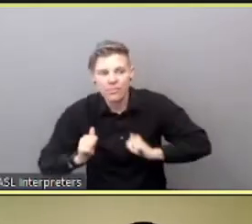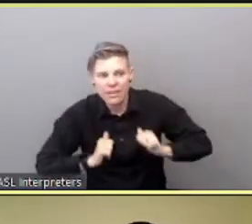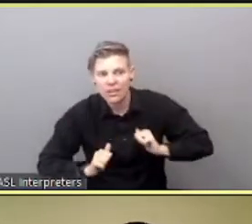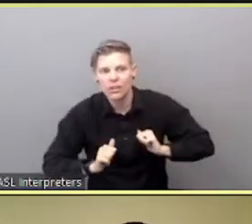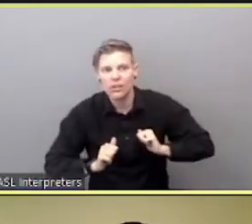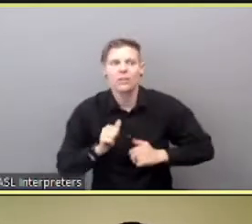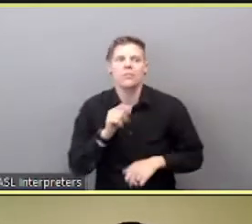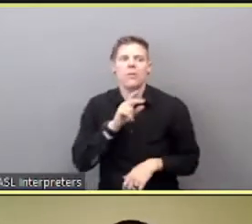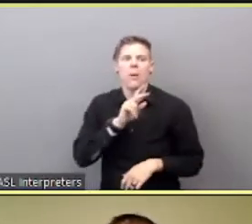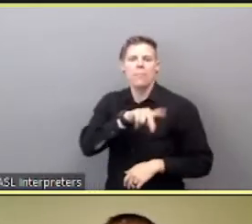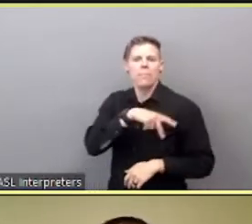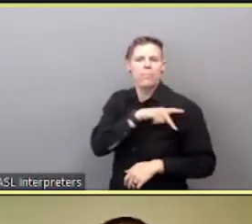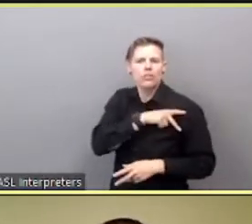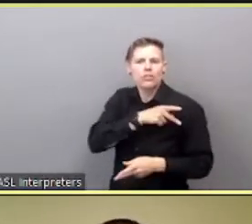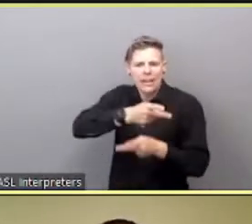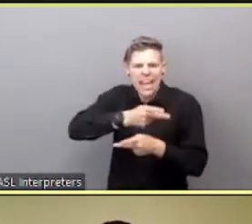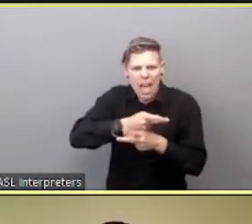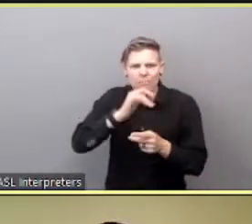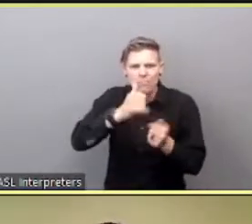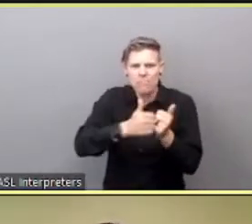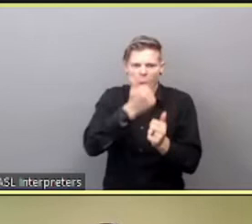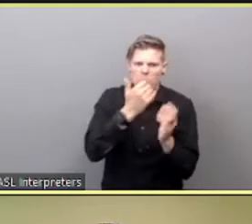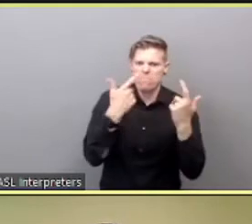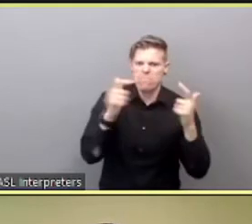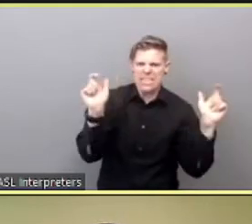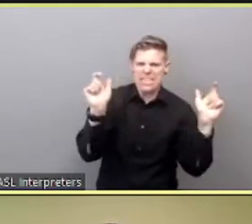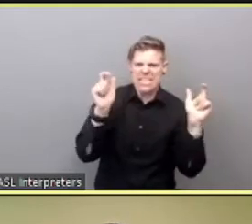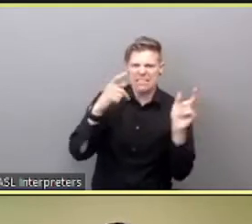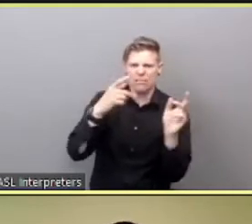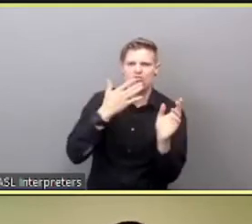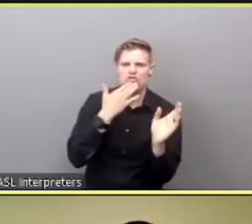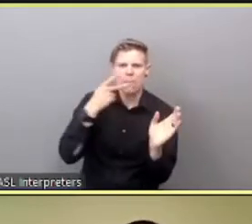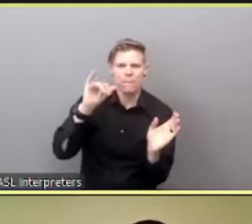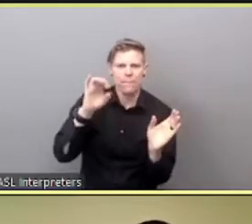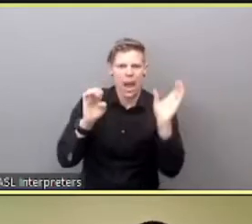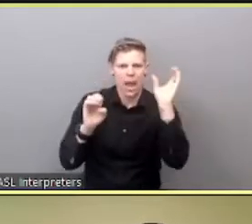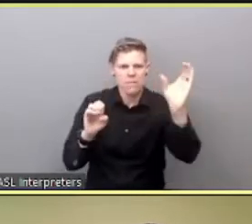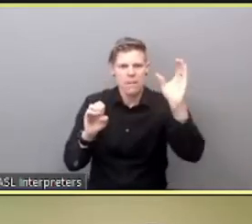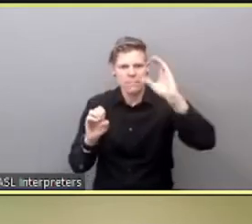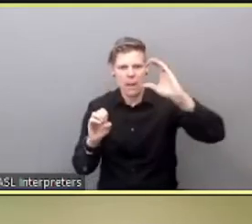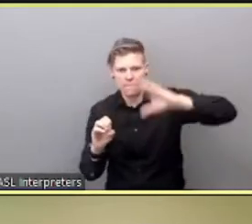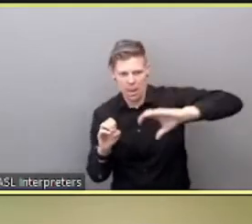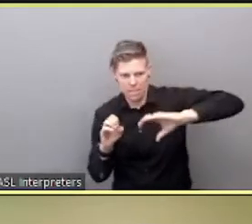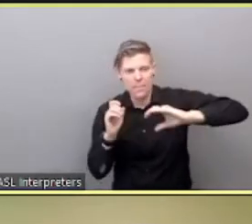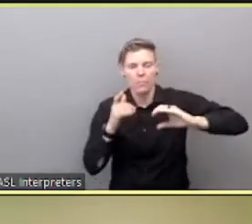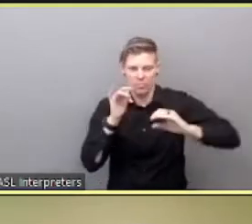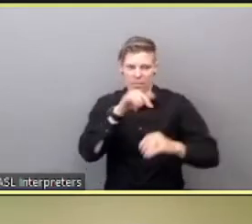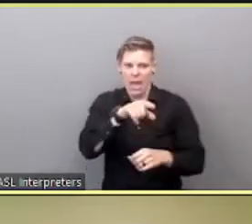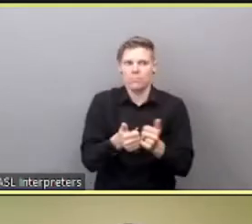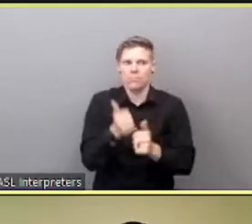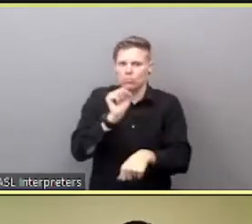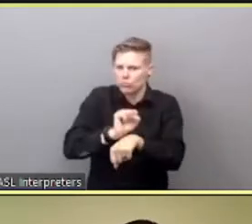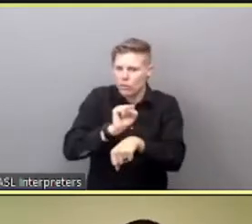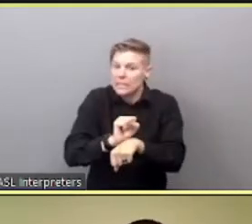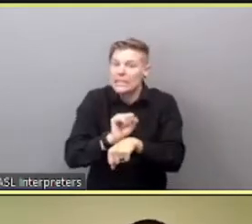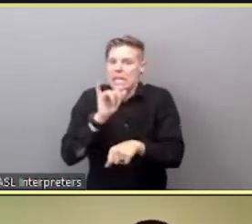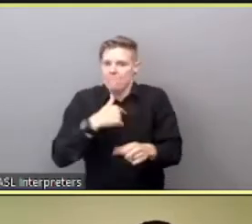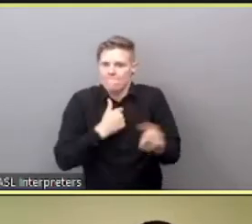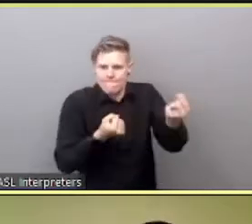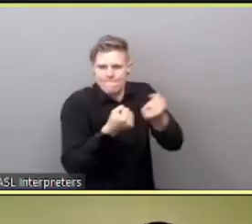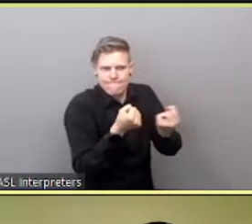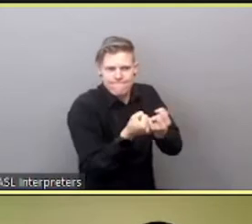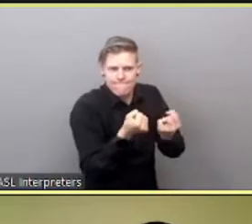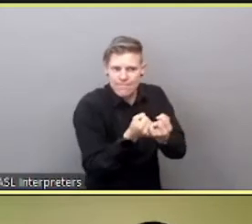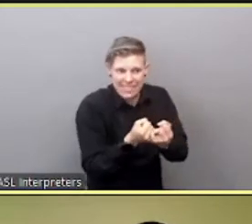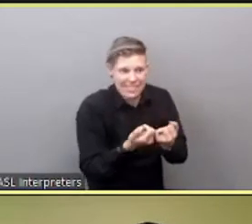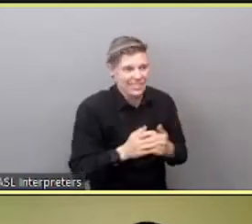of where we need to provide additional support. Unfortunately, what we cannot do at this time is understand whether or not